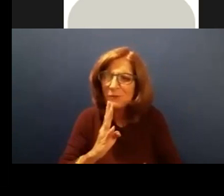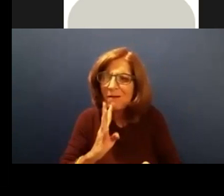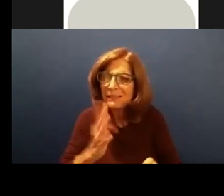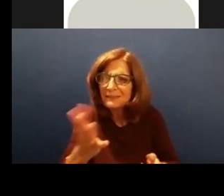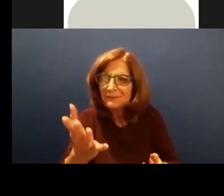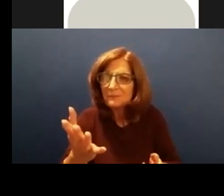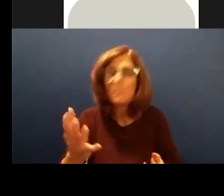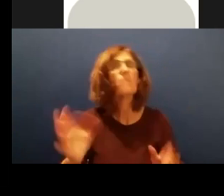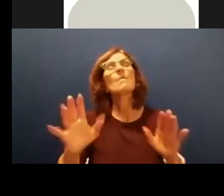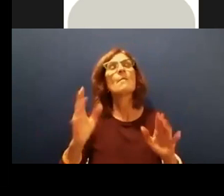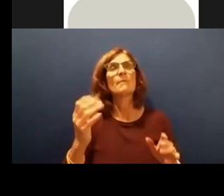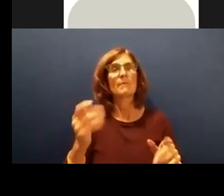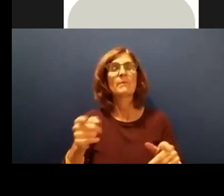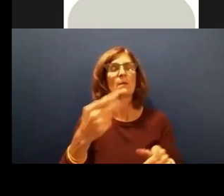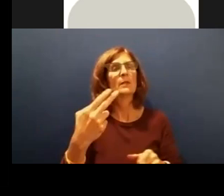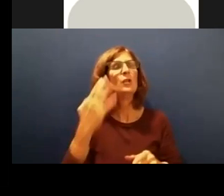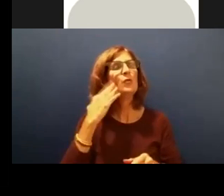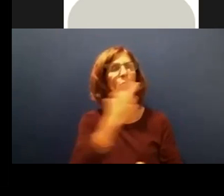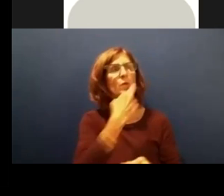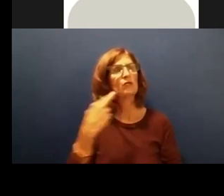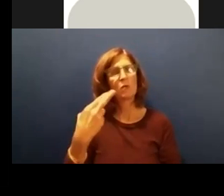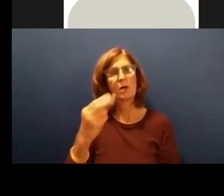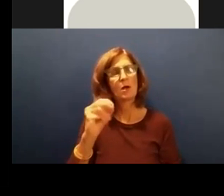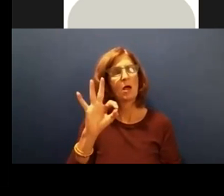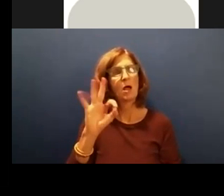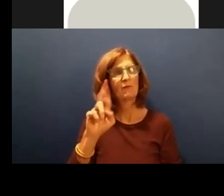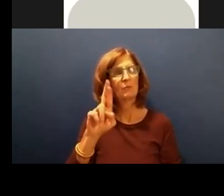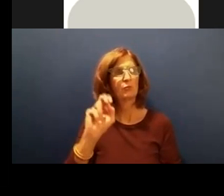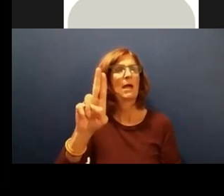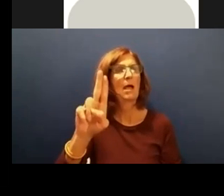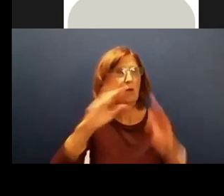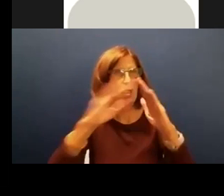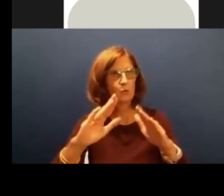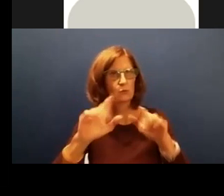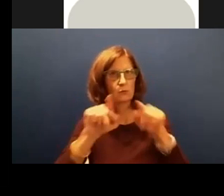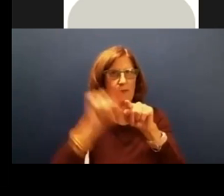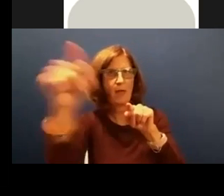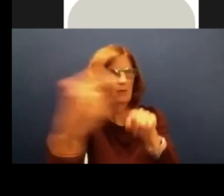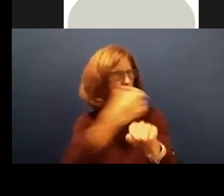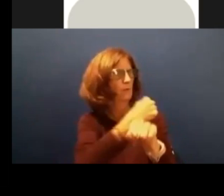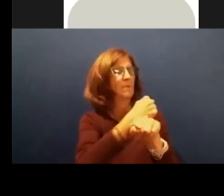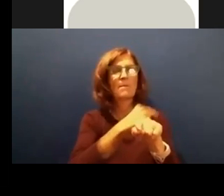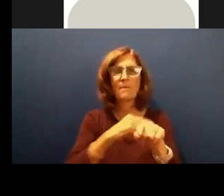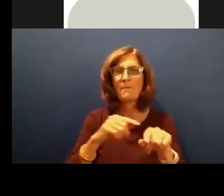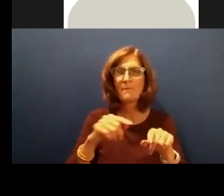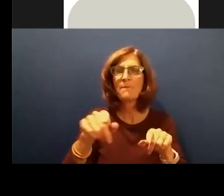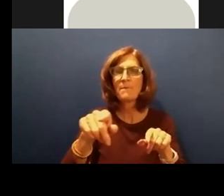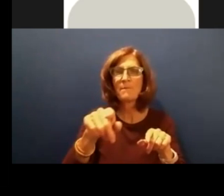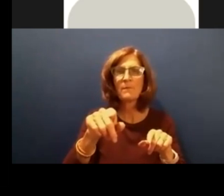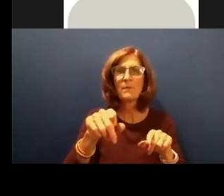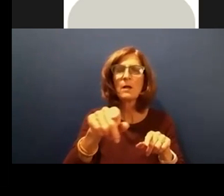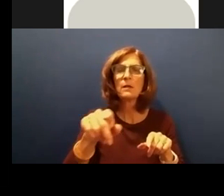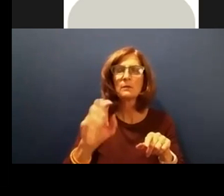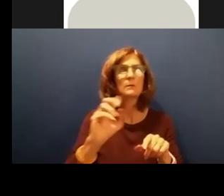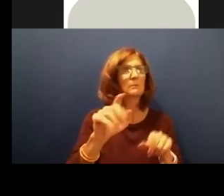Like if I'm at there's the Hofstra House, where you to the right. So this is just to the,